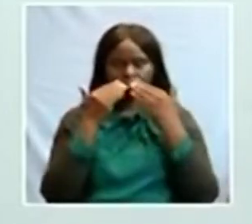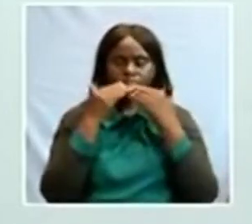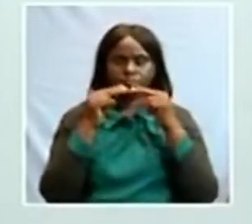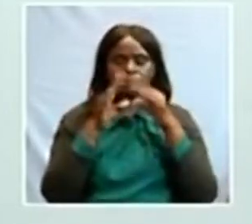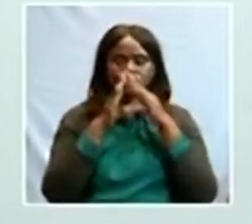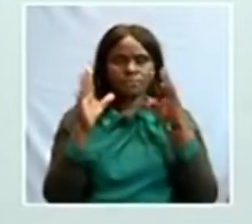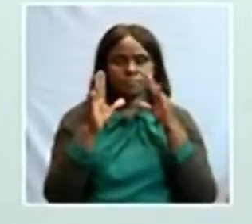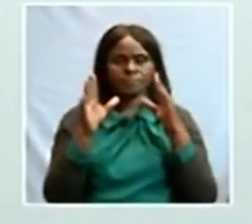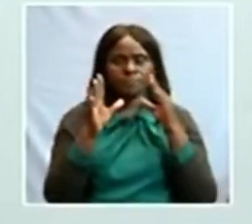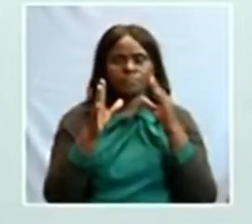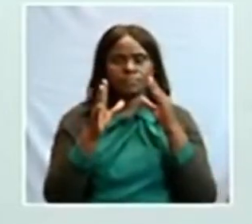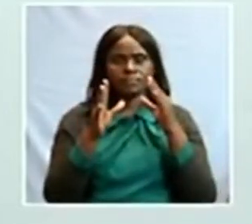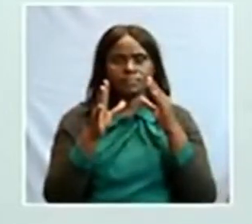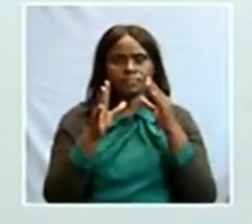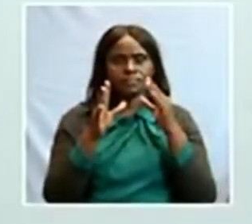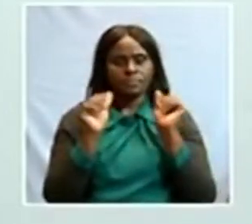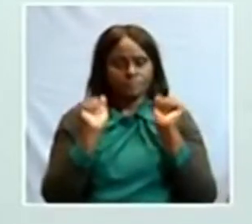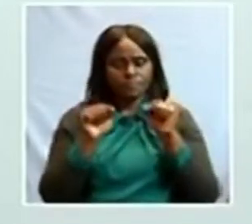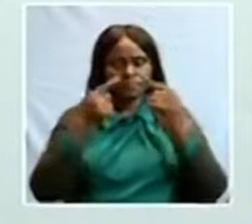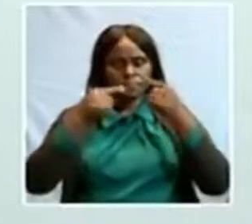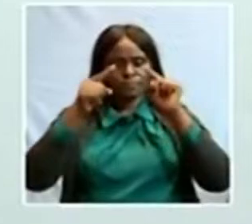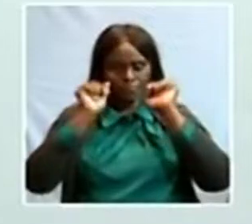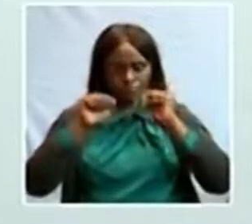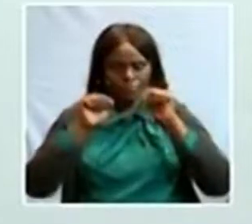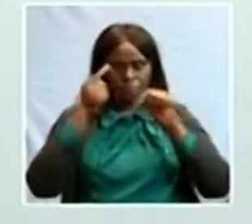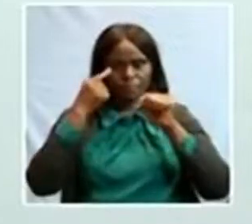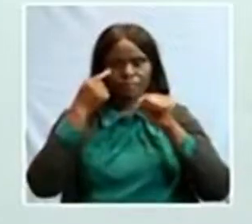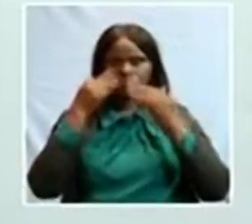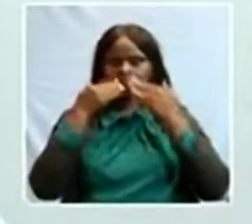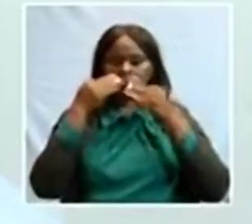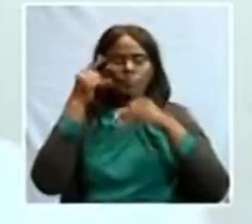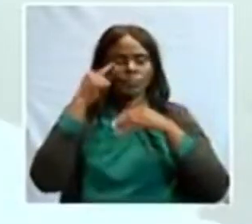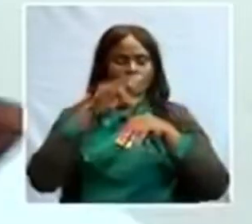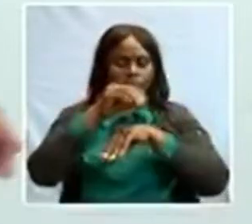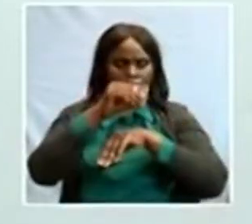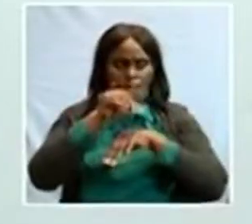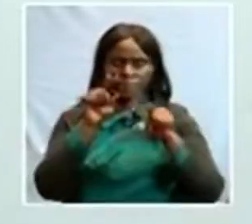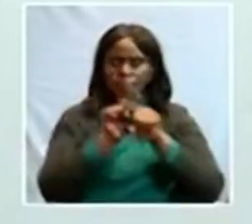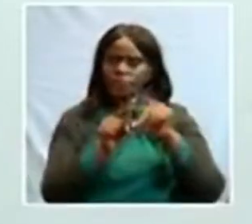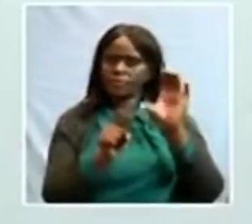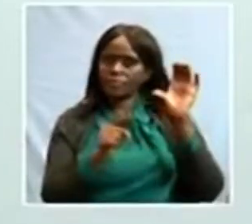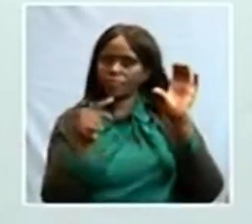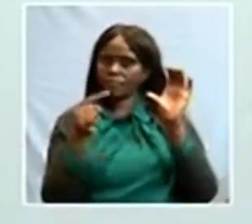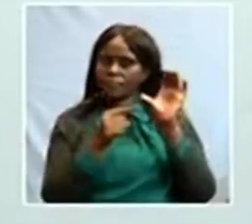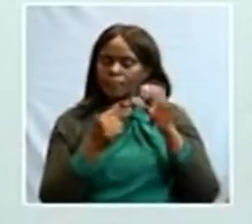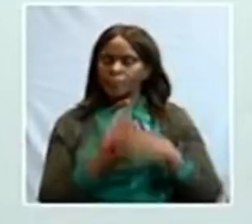you did not, then we can progress like that. For that guidance. We got to C,